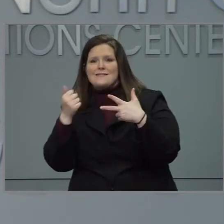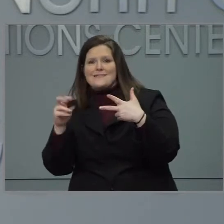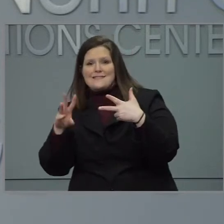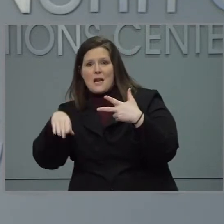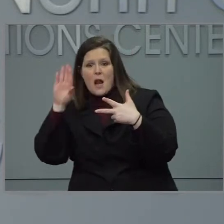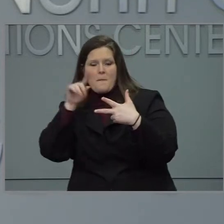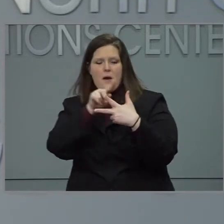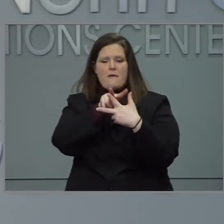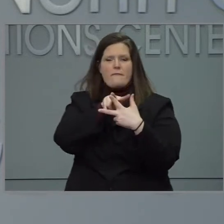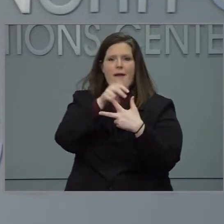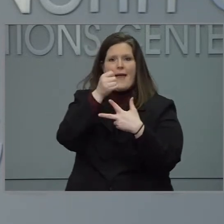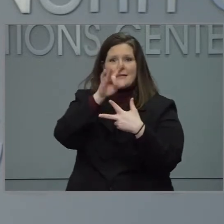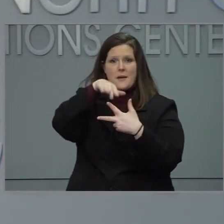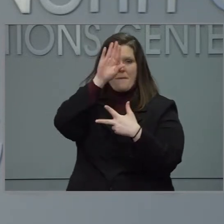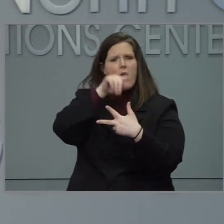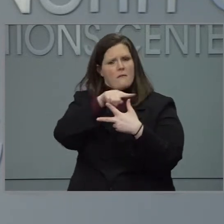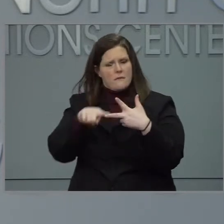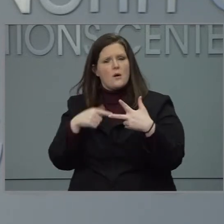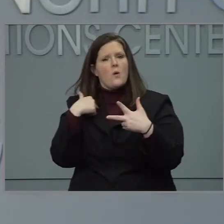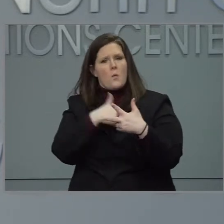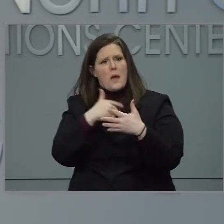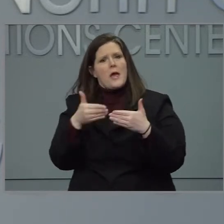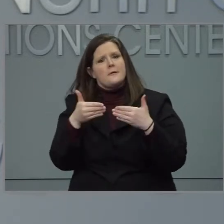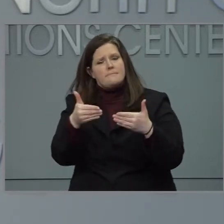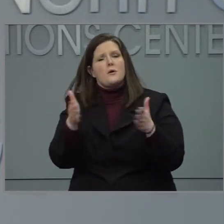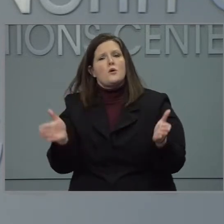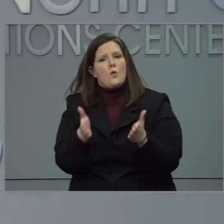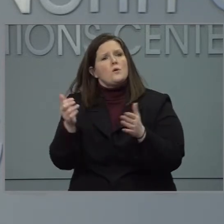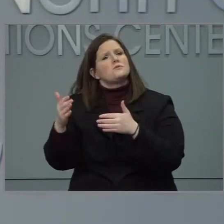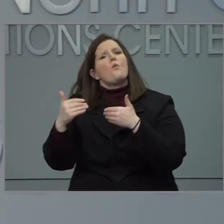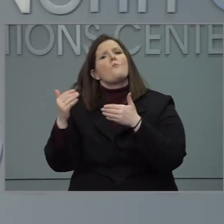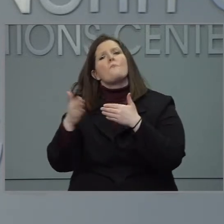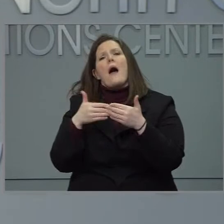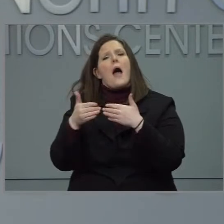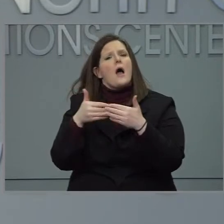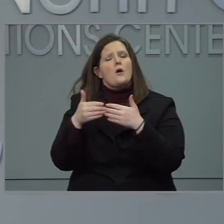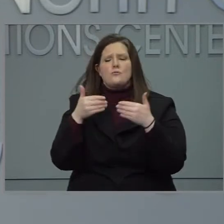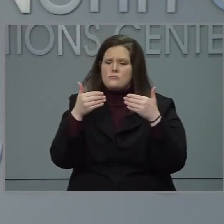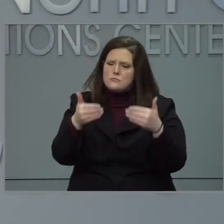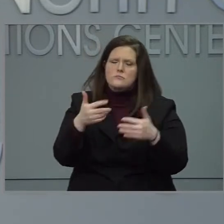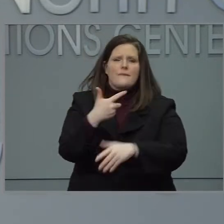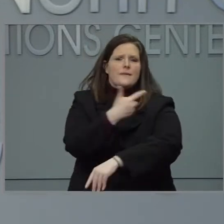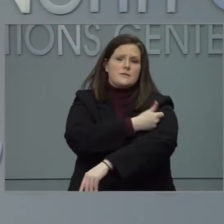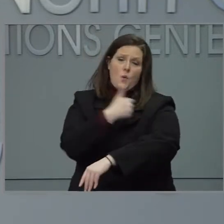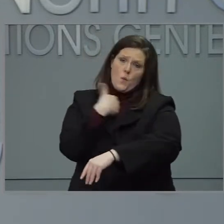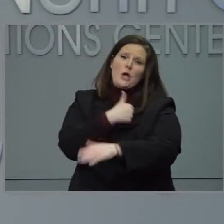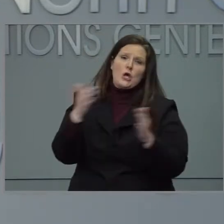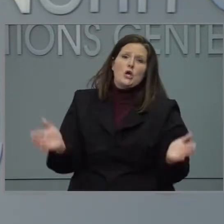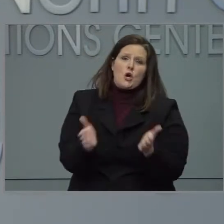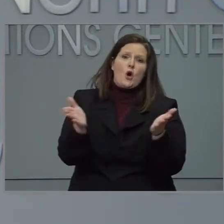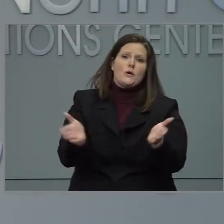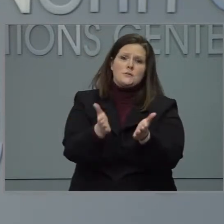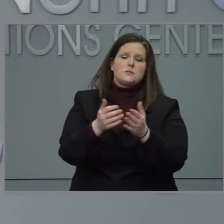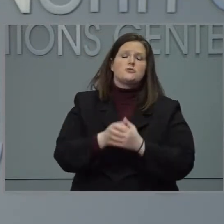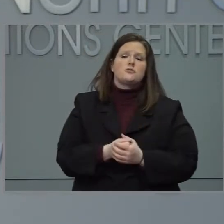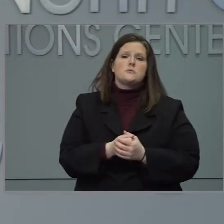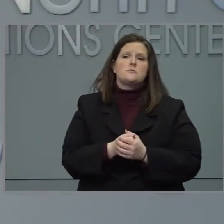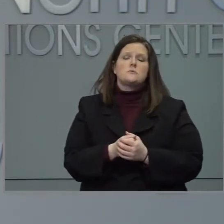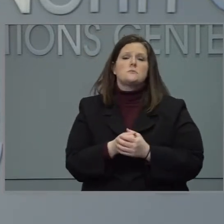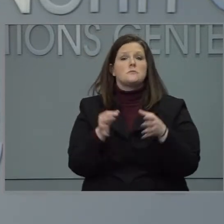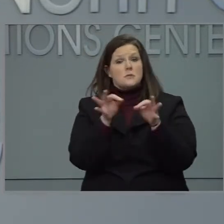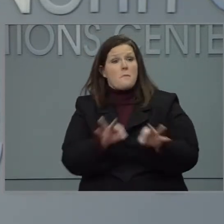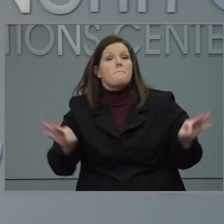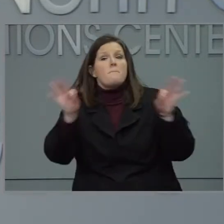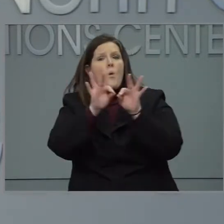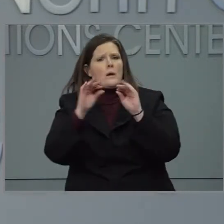special medical issue that you have. It's really important to educate people about